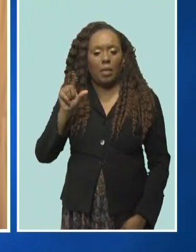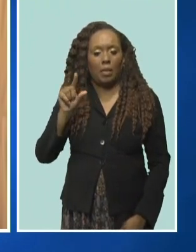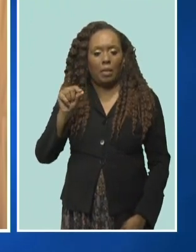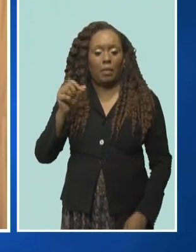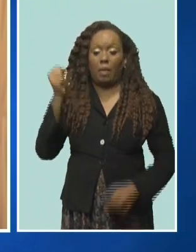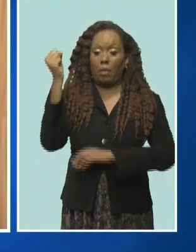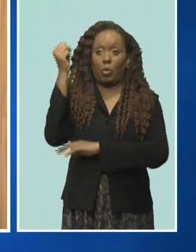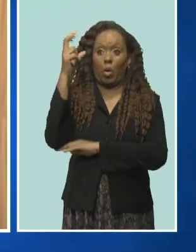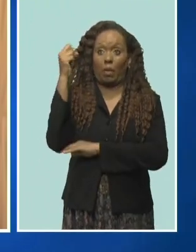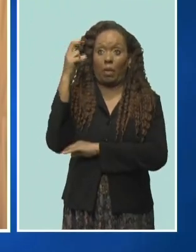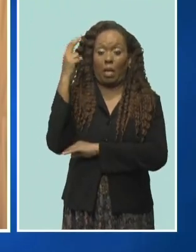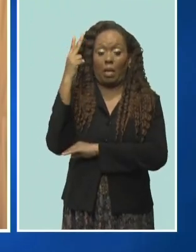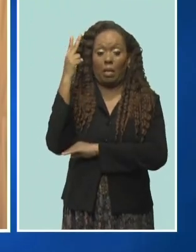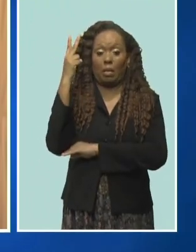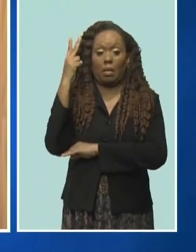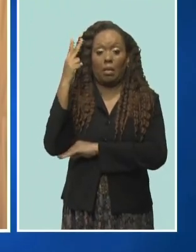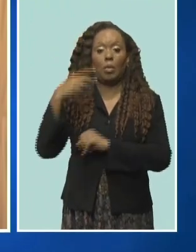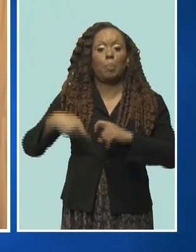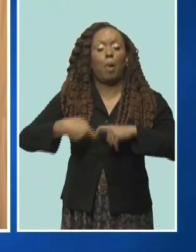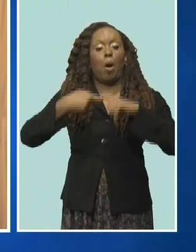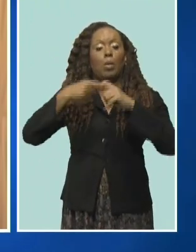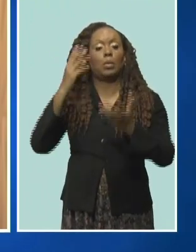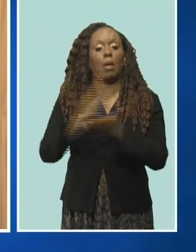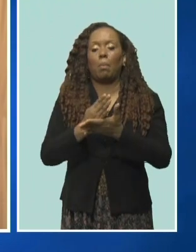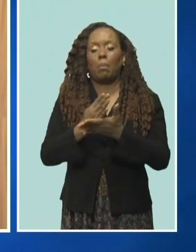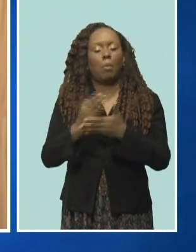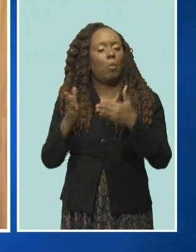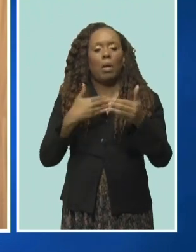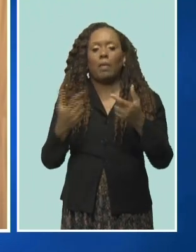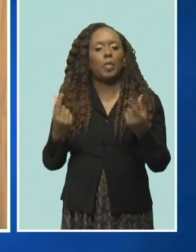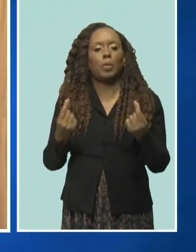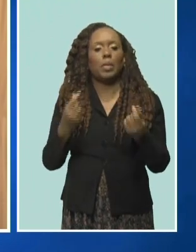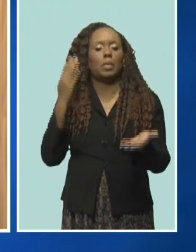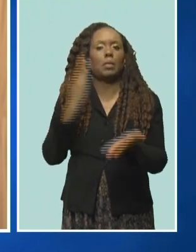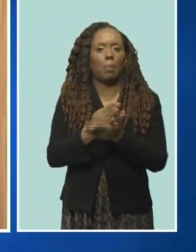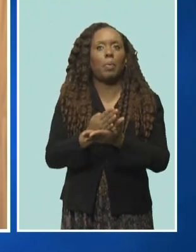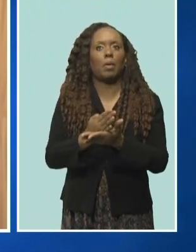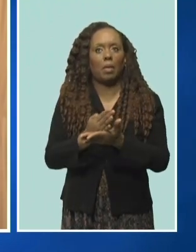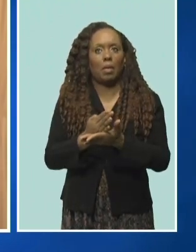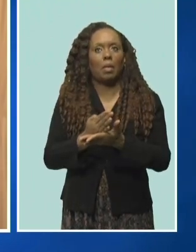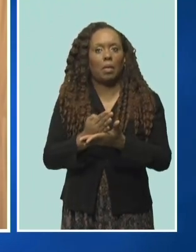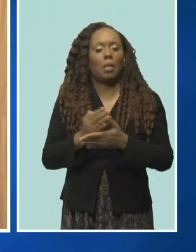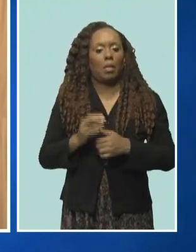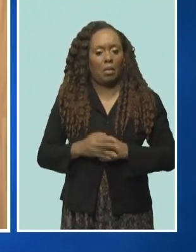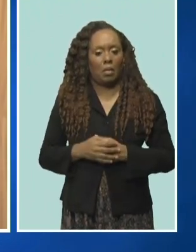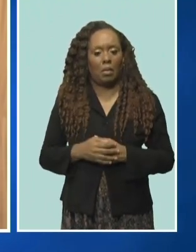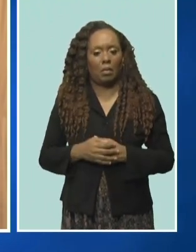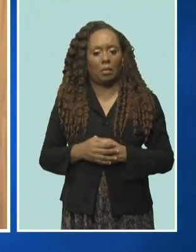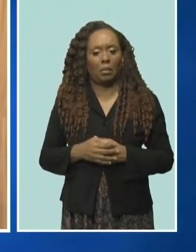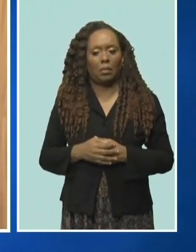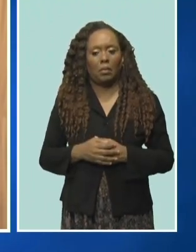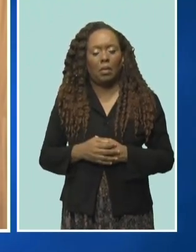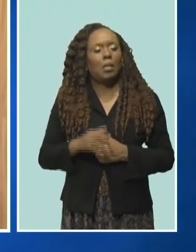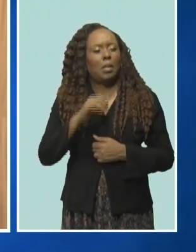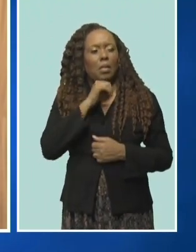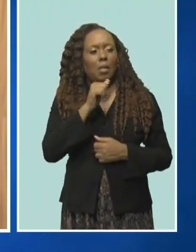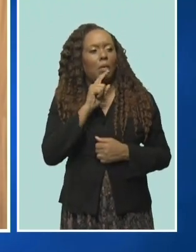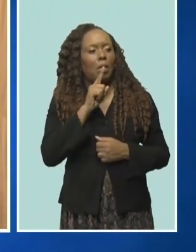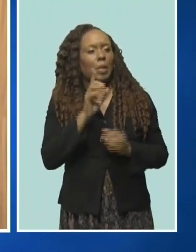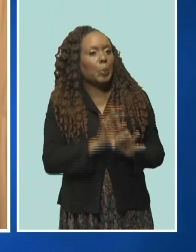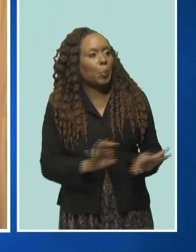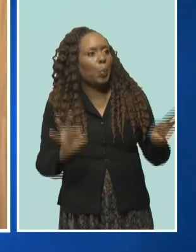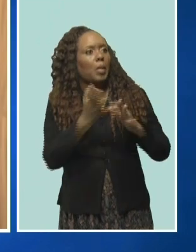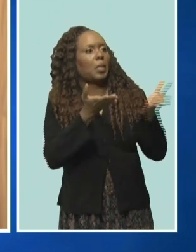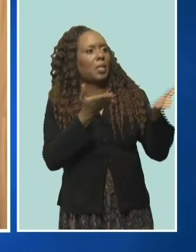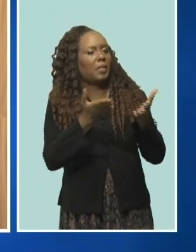reflection wherever we are, whatever we are doing, other than, of course, the essential services. I